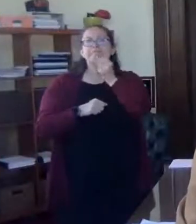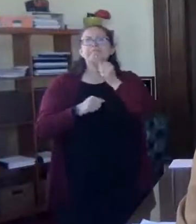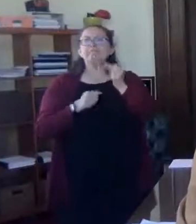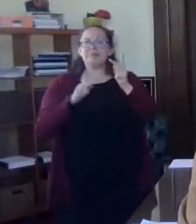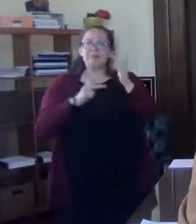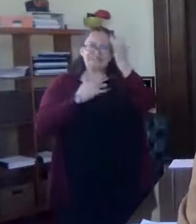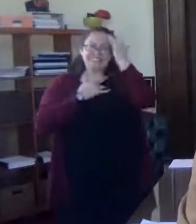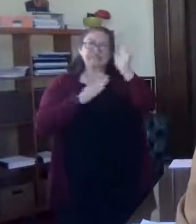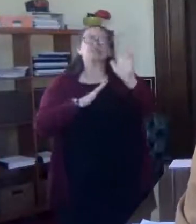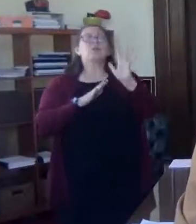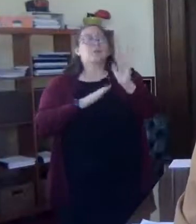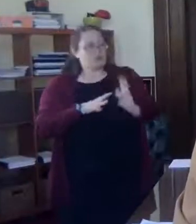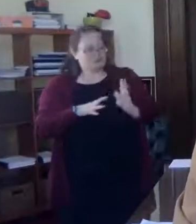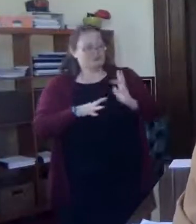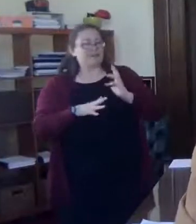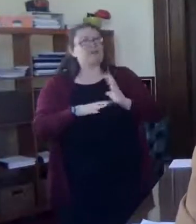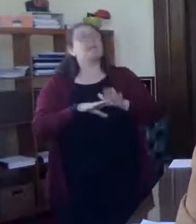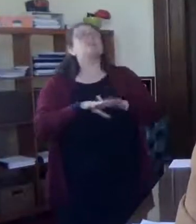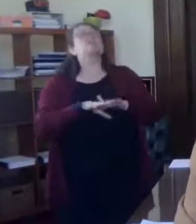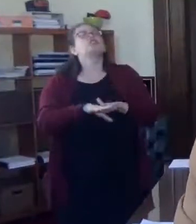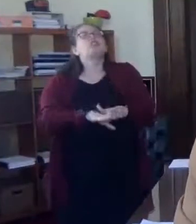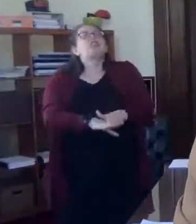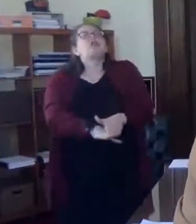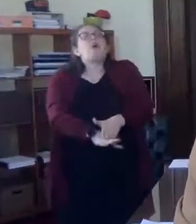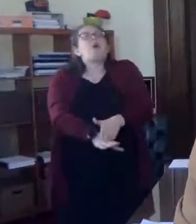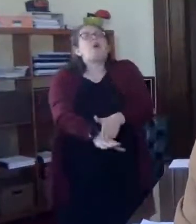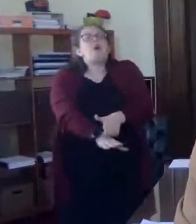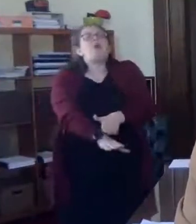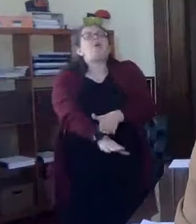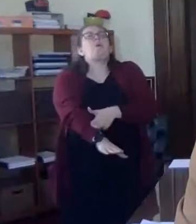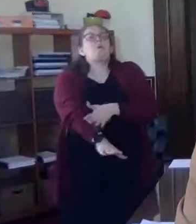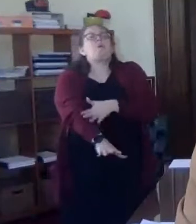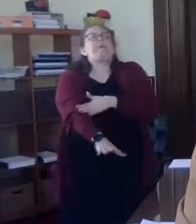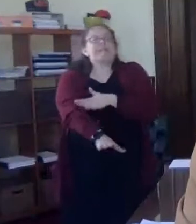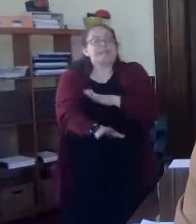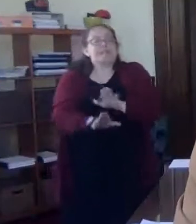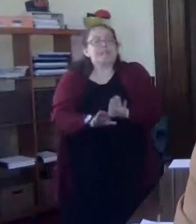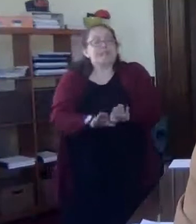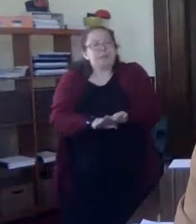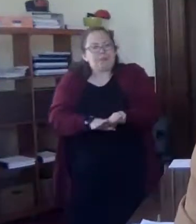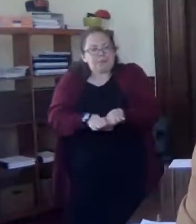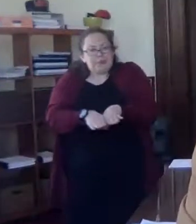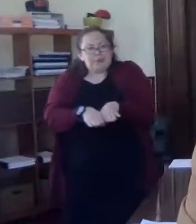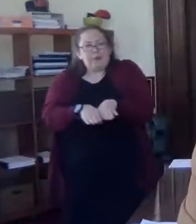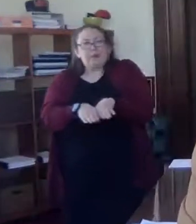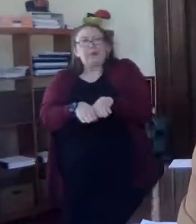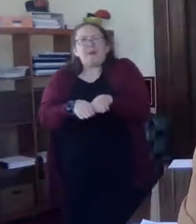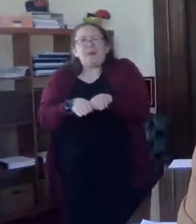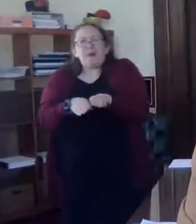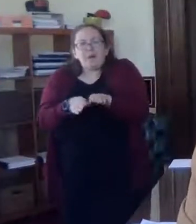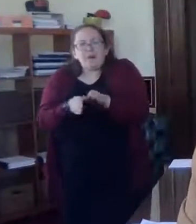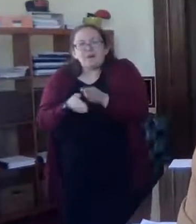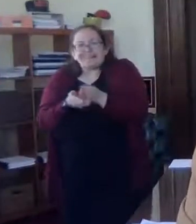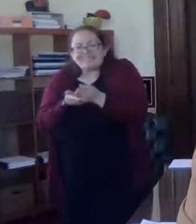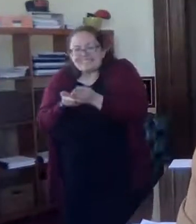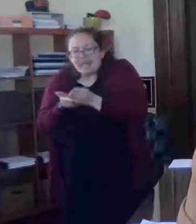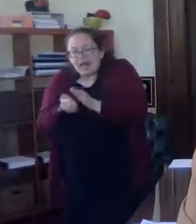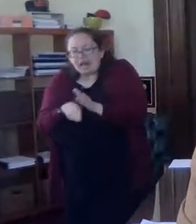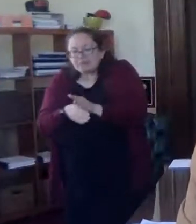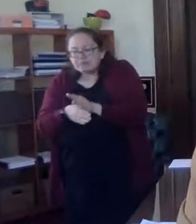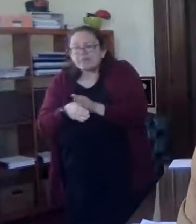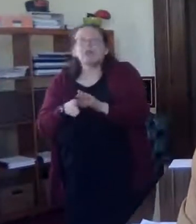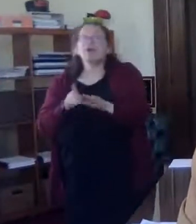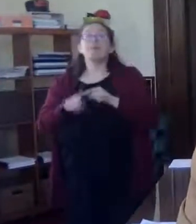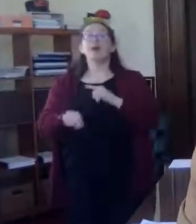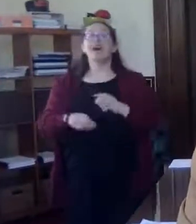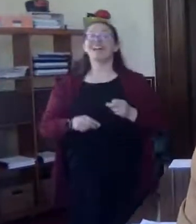can slowly begin to open parts of our economy. I don't think for quite a while it's not